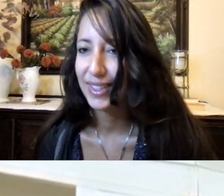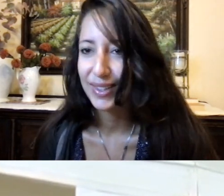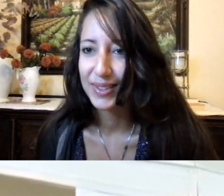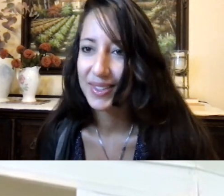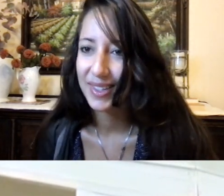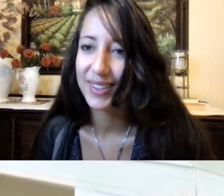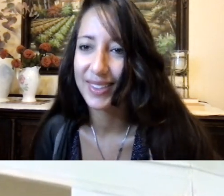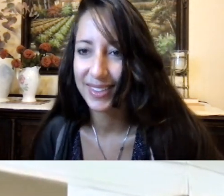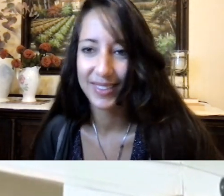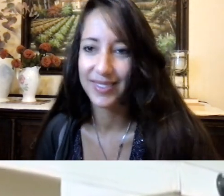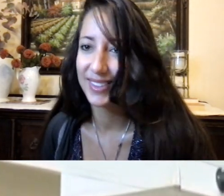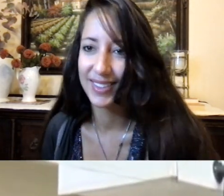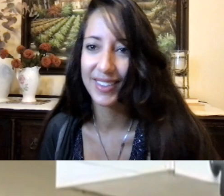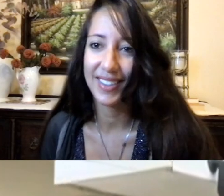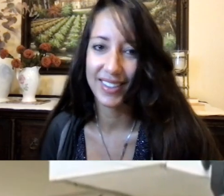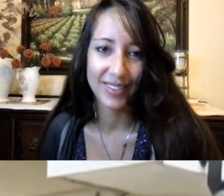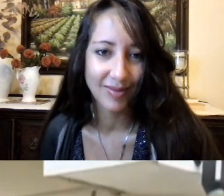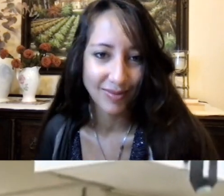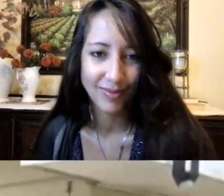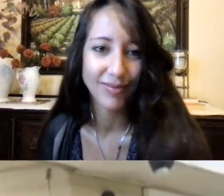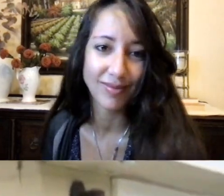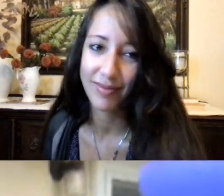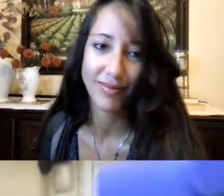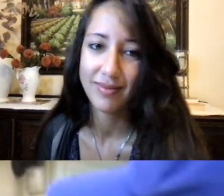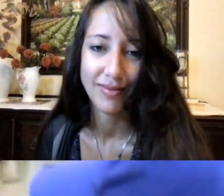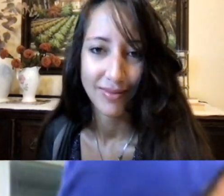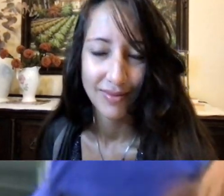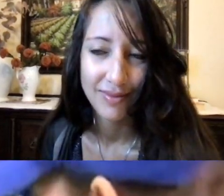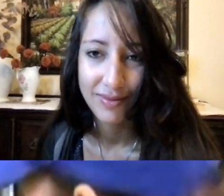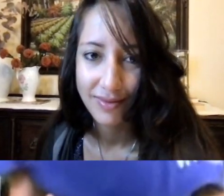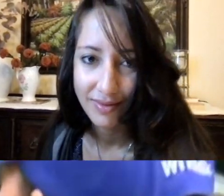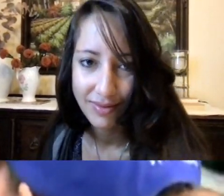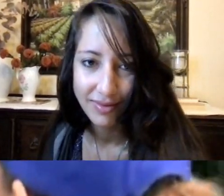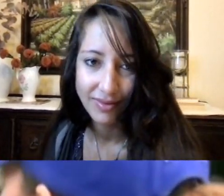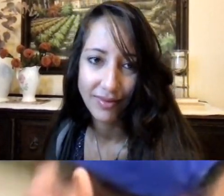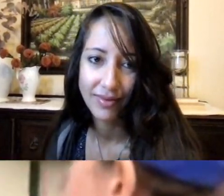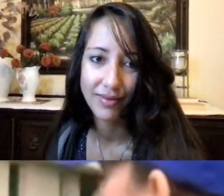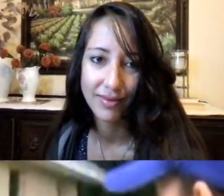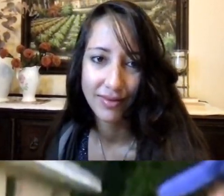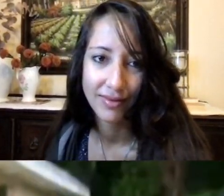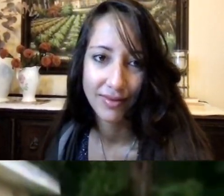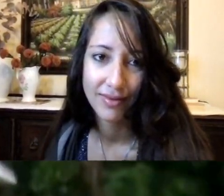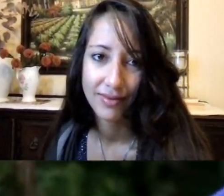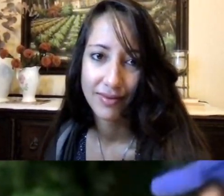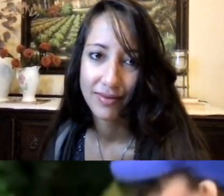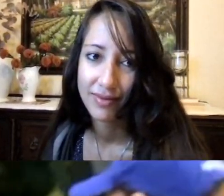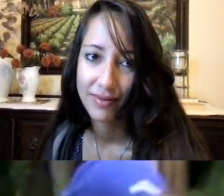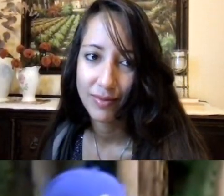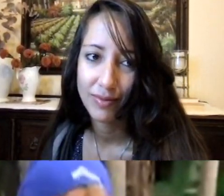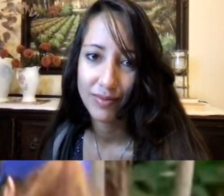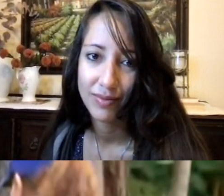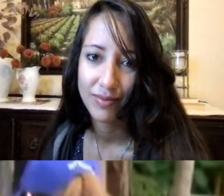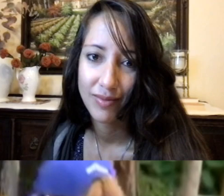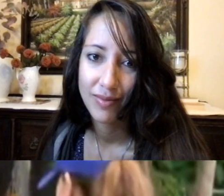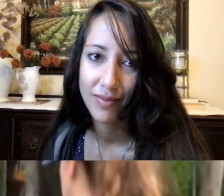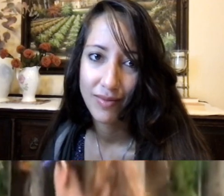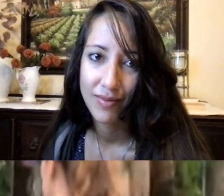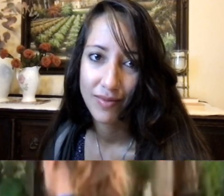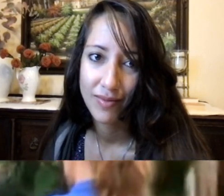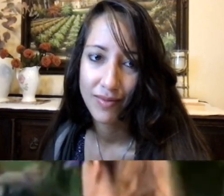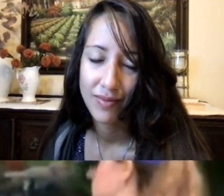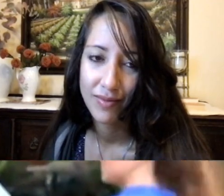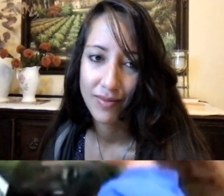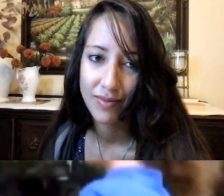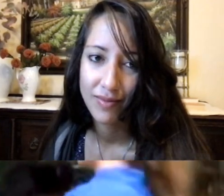These videos are— and you offered to take us inside and show us what you're dealing with. So let's take a look at what you're dealing with inside. Mm. Yeah, so you can see